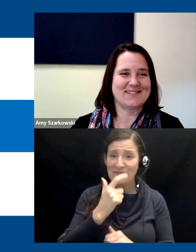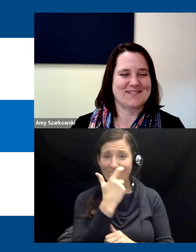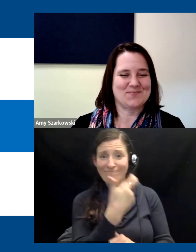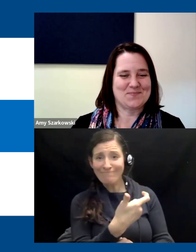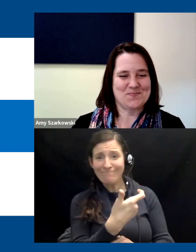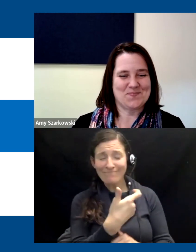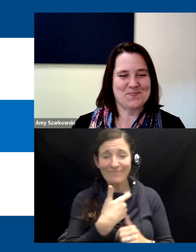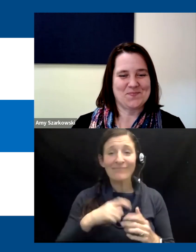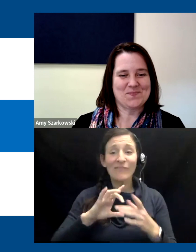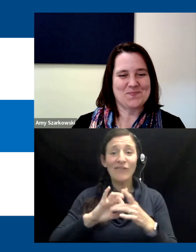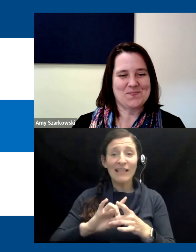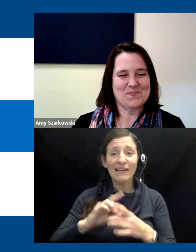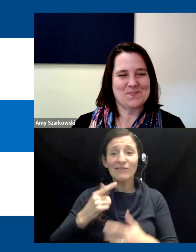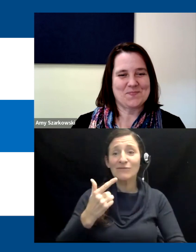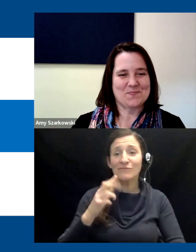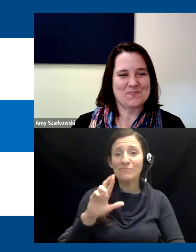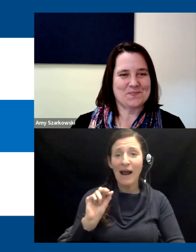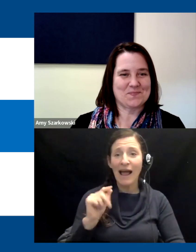pragmatics.